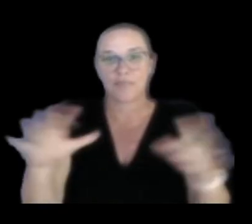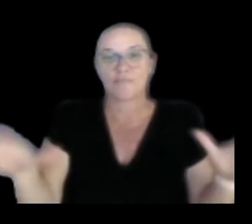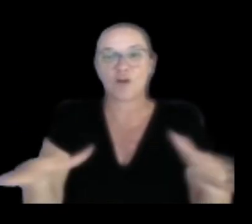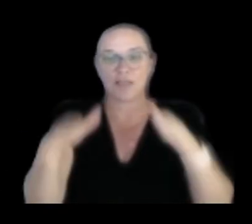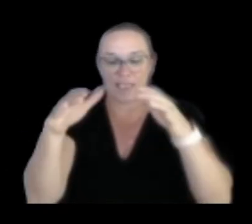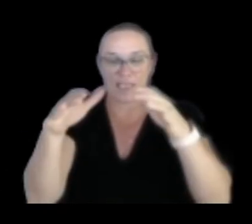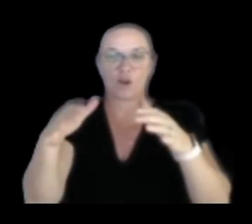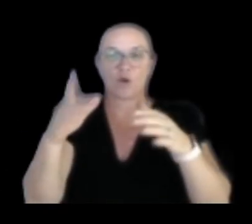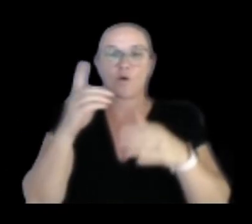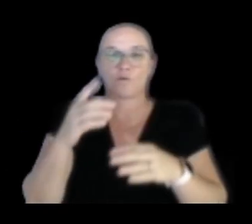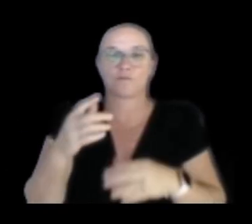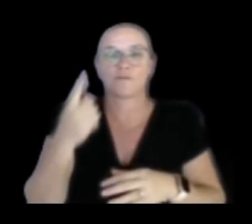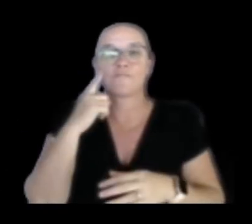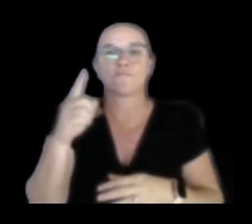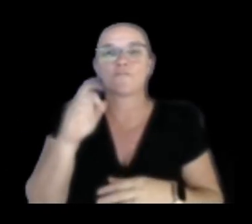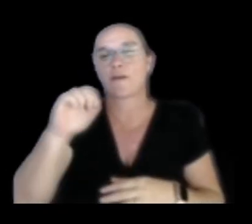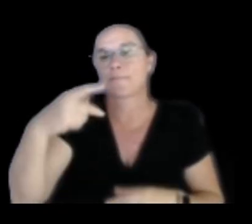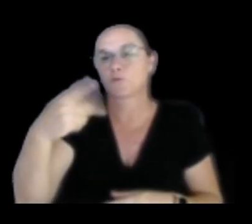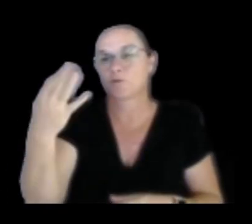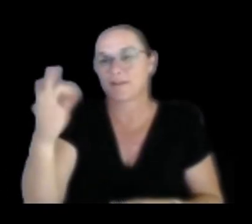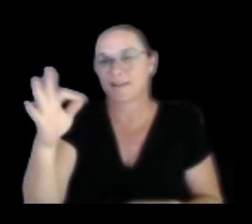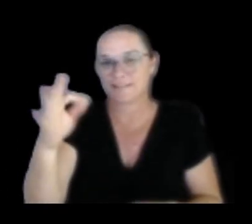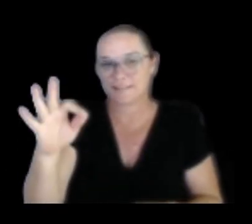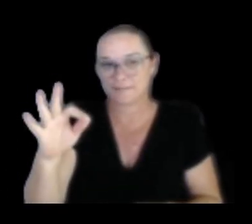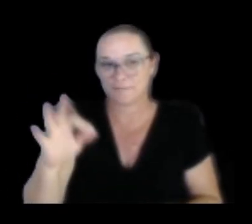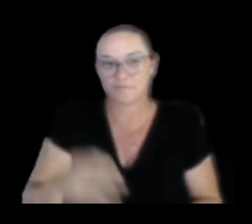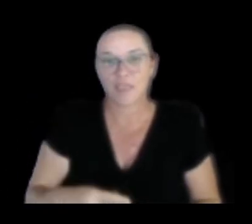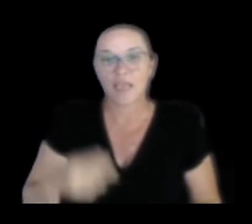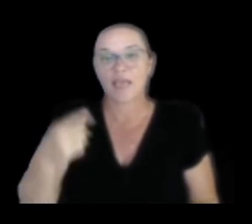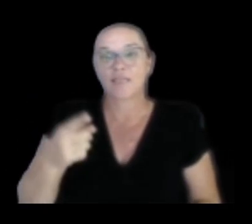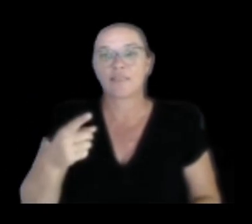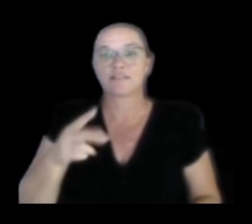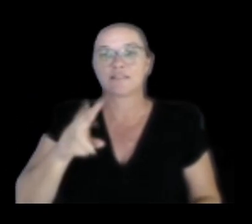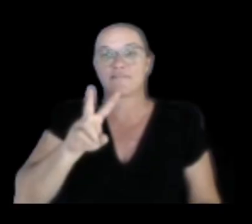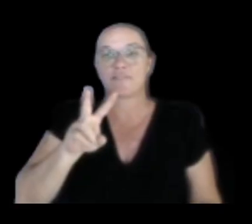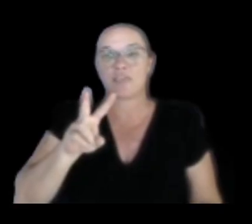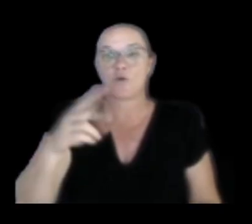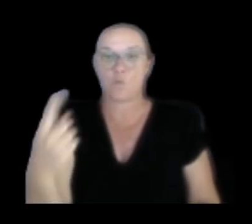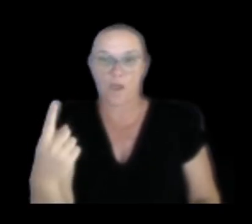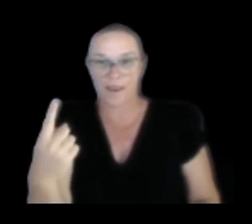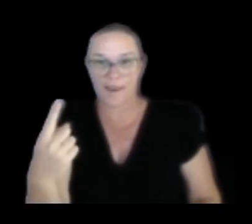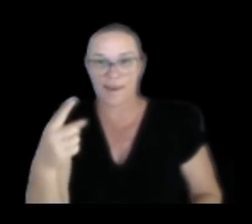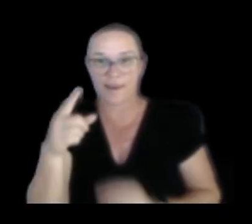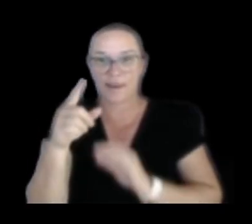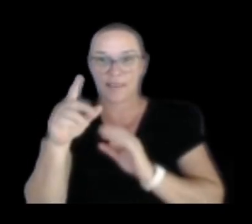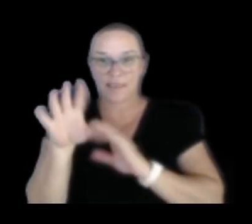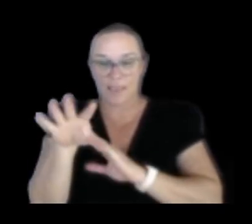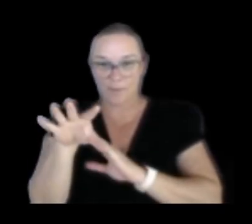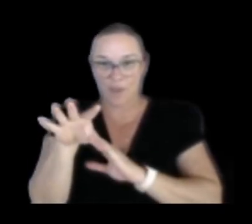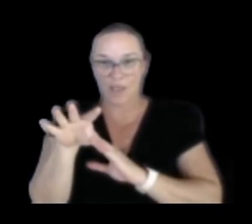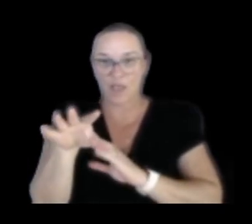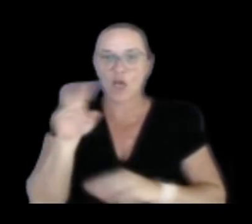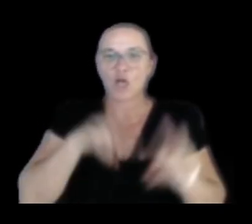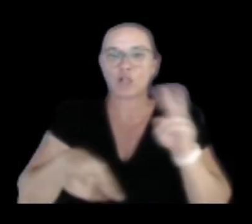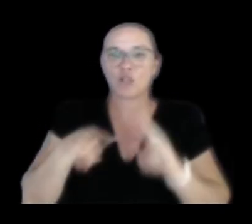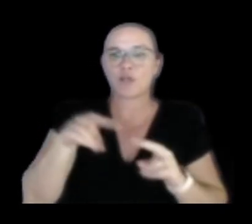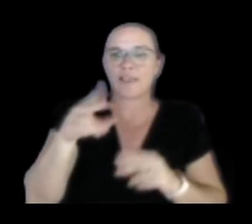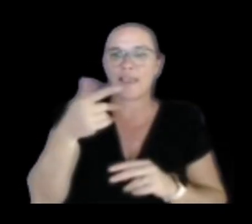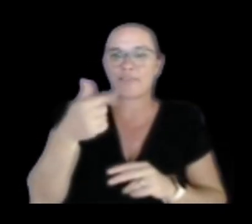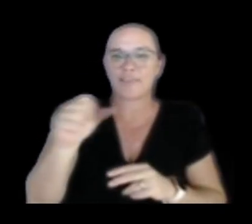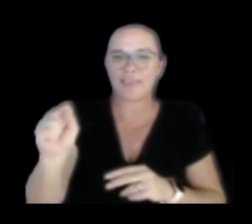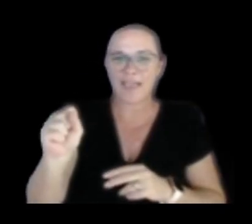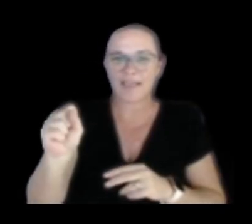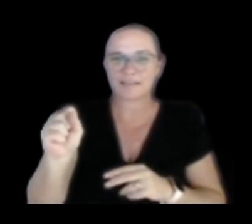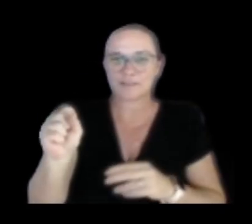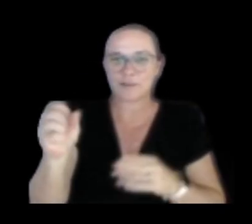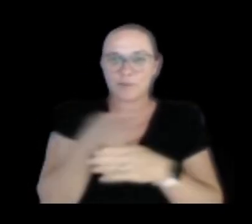for episode 19 here. This is a V1 camera, live view, looking at the degassing in between one of these cycles